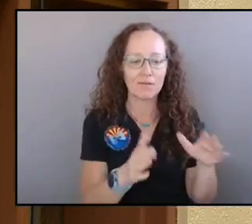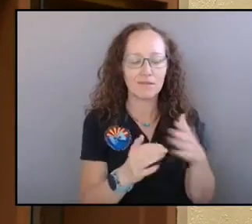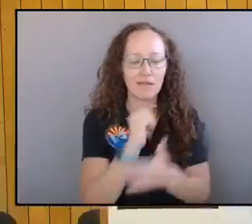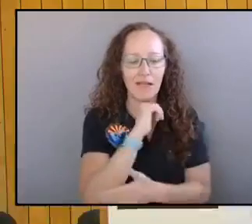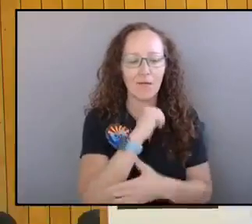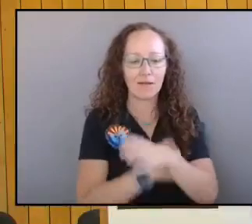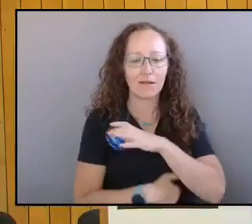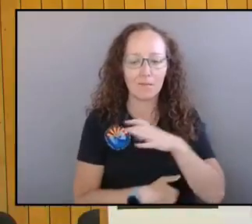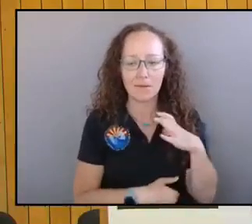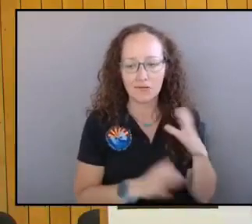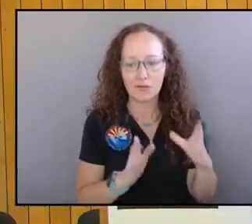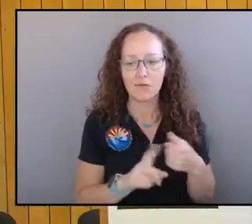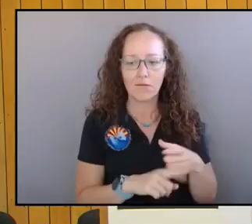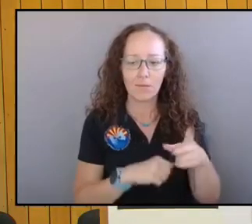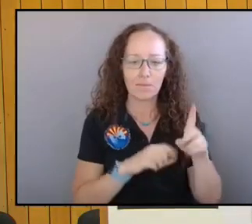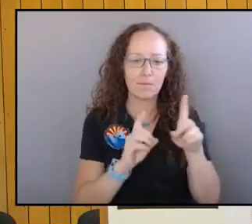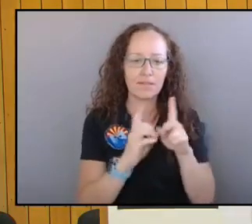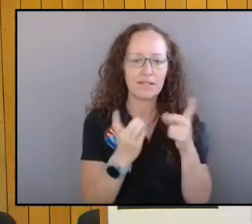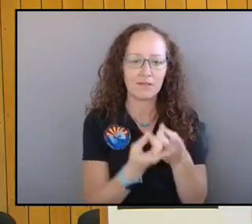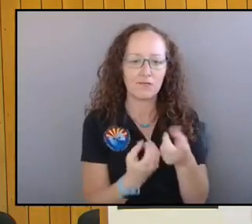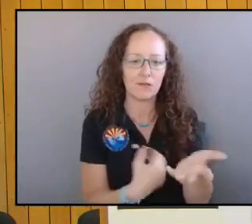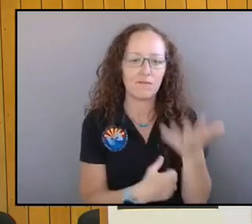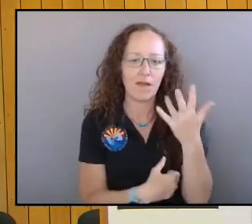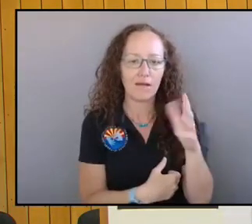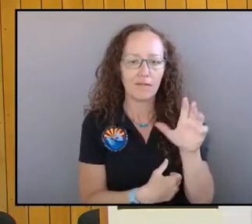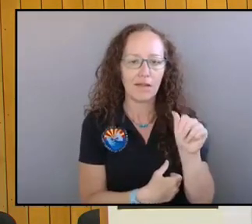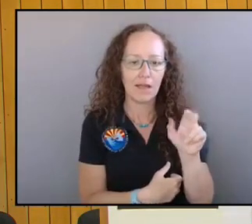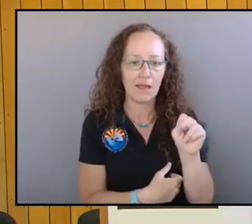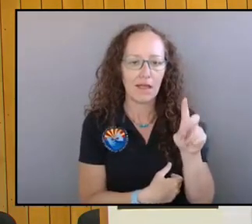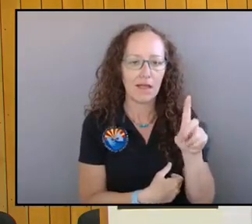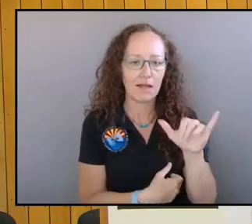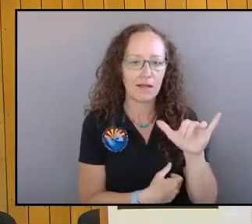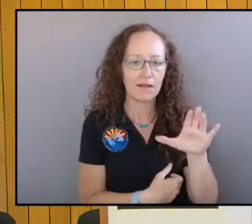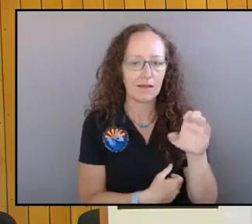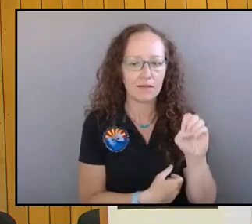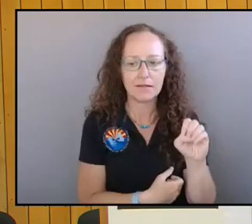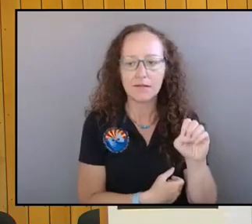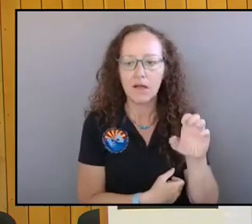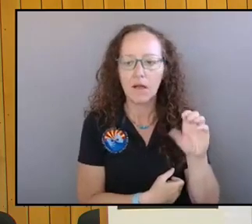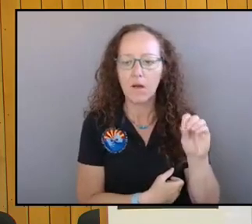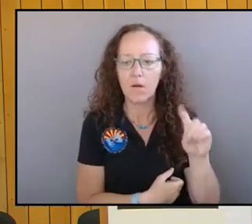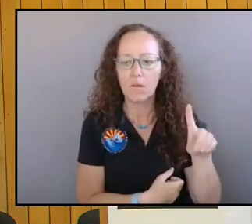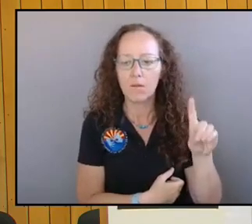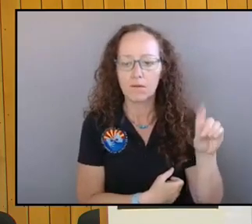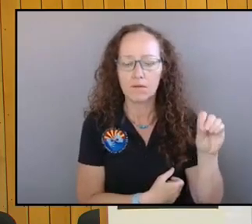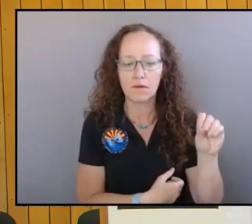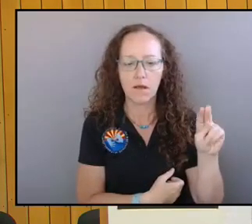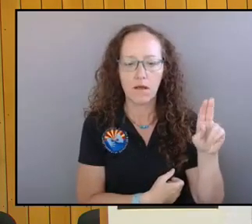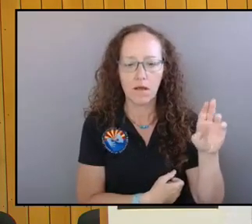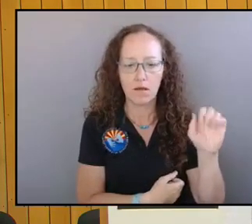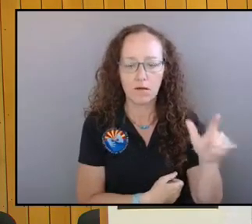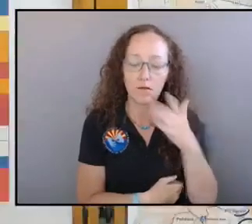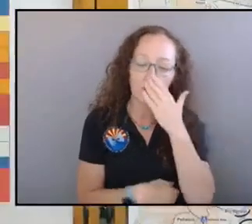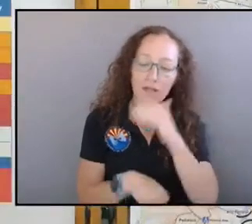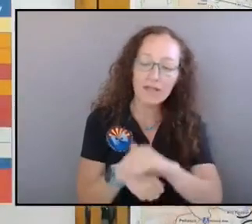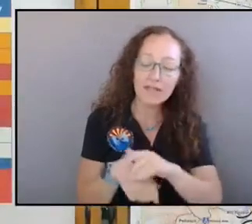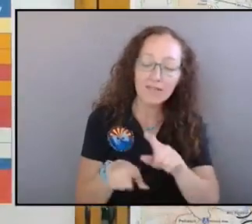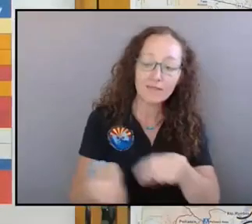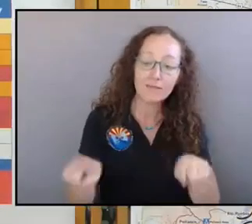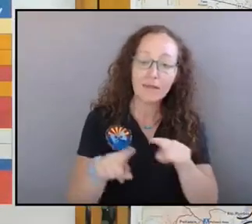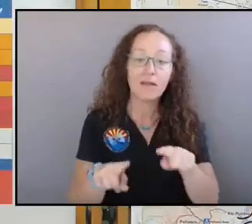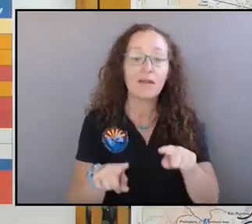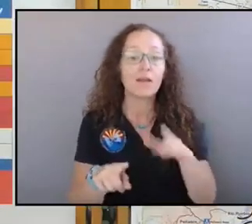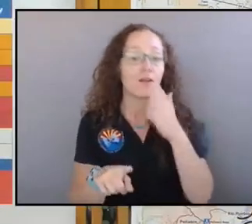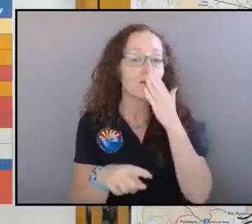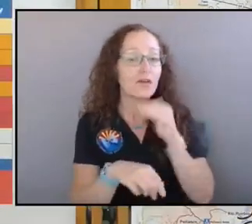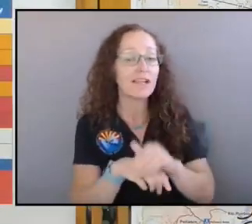O'Donnell. Good evening, everyone, and a special good evening for all the residents of Southern Taos County. I